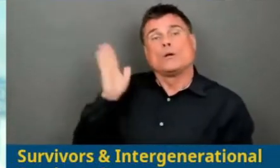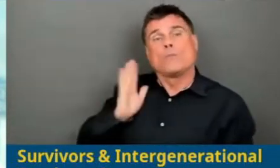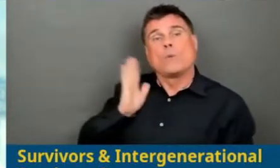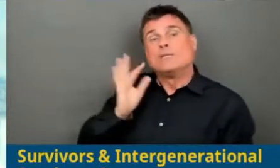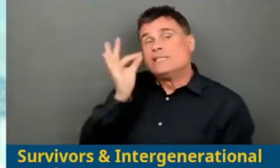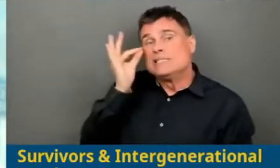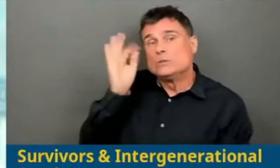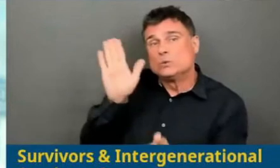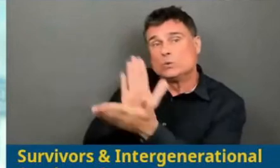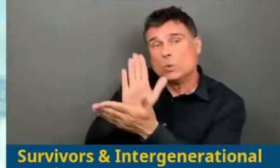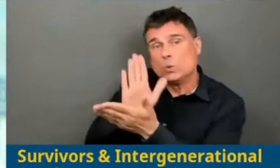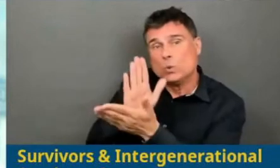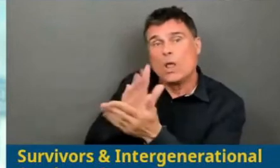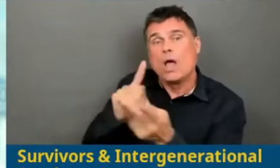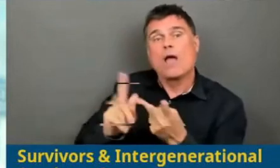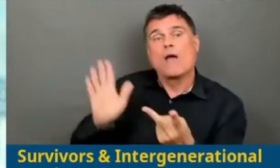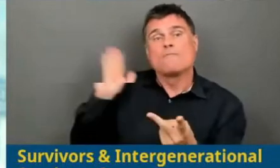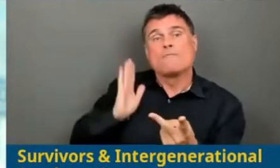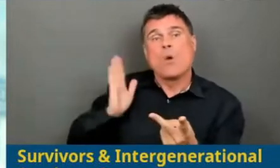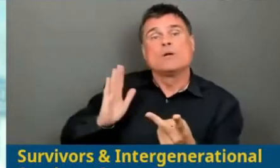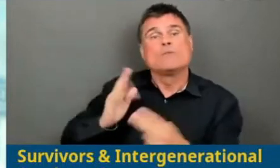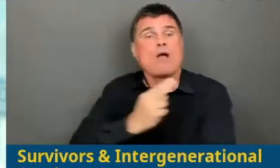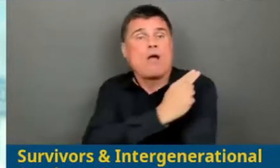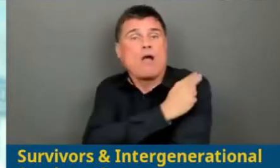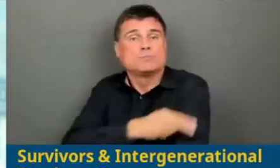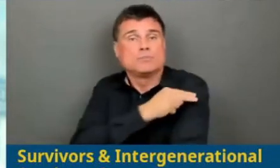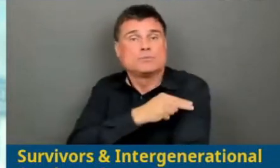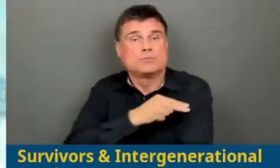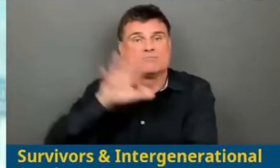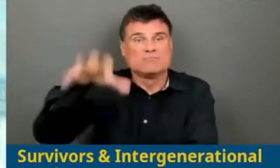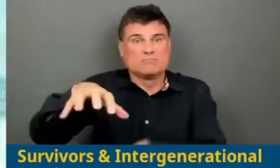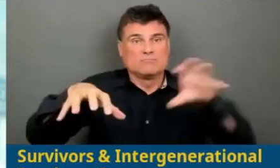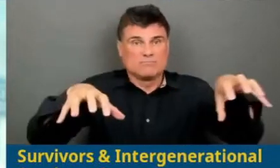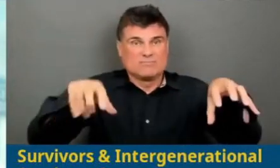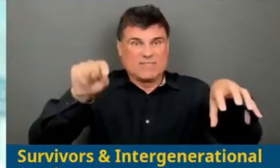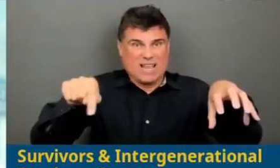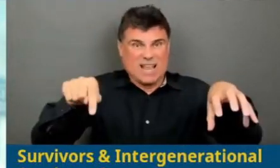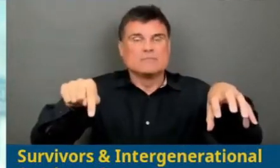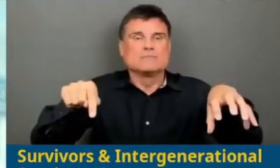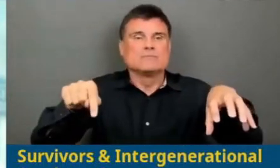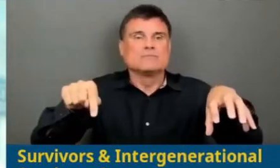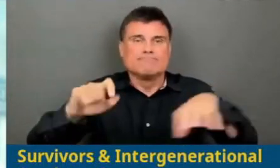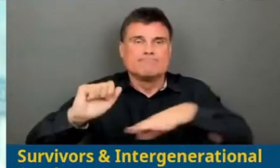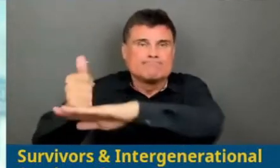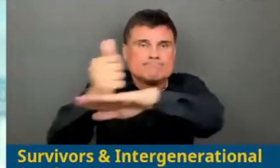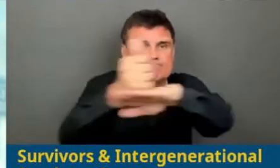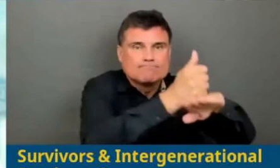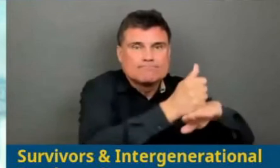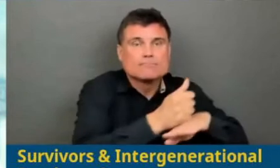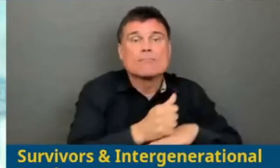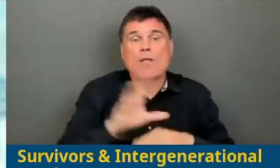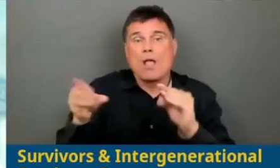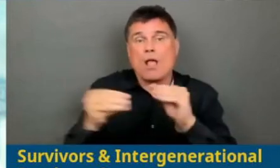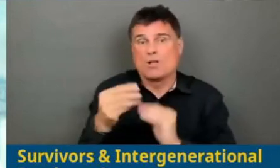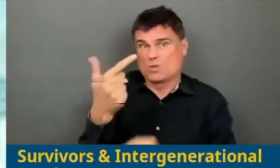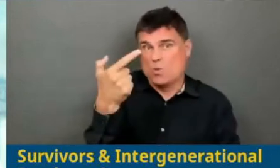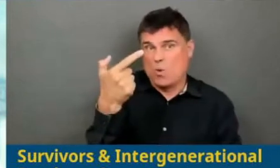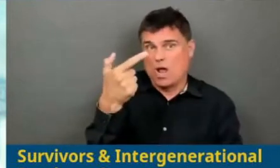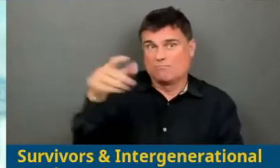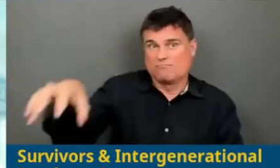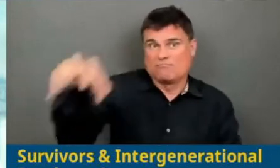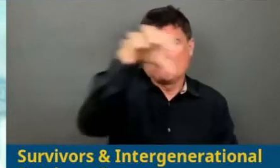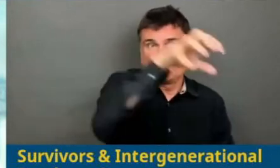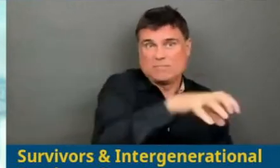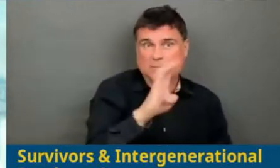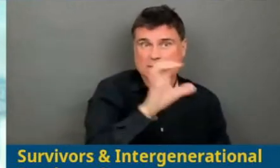hospitals, the sites near various communities of British Columbia. There are 21 such sites. The